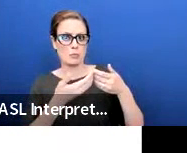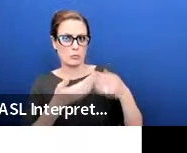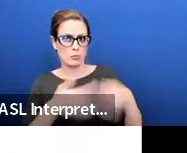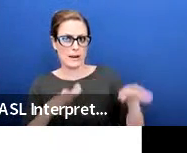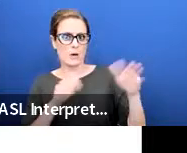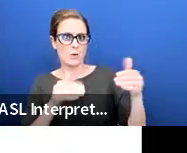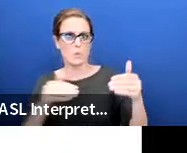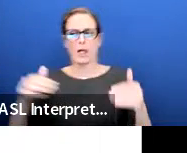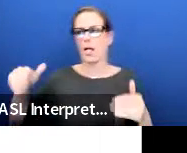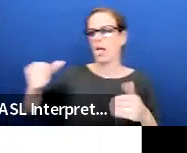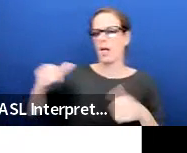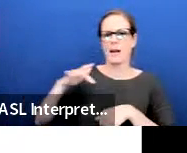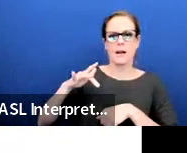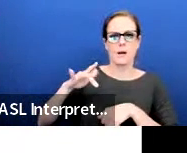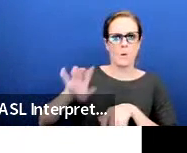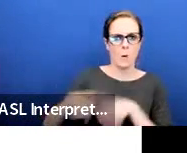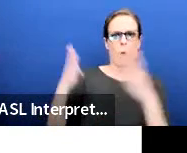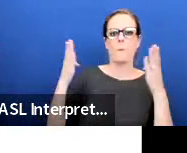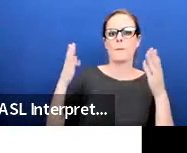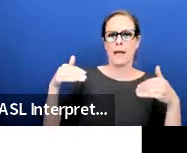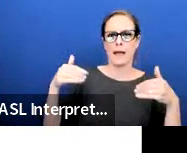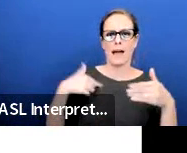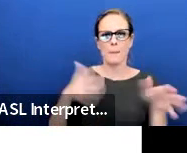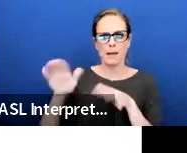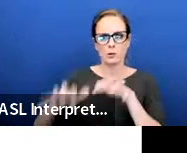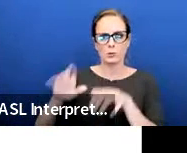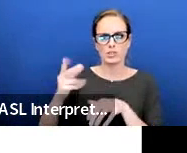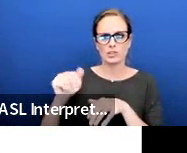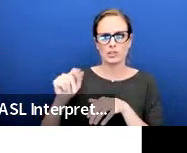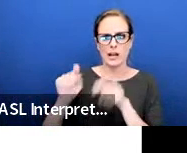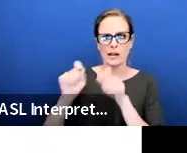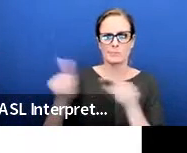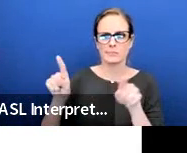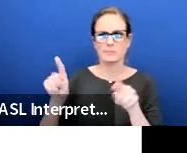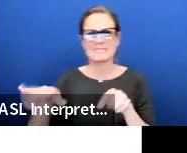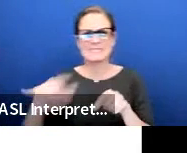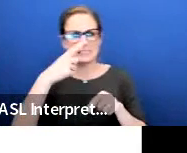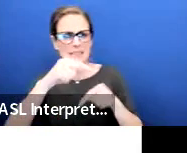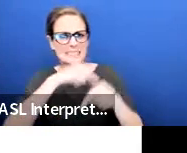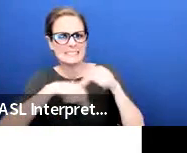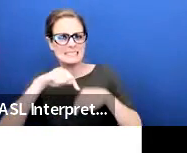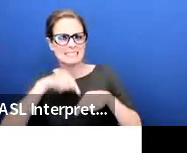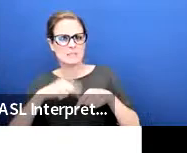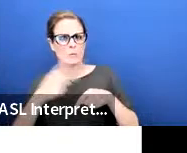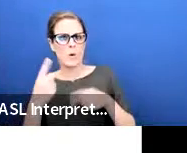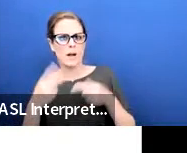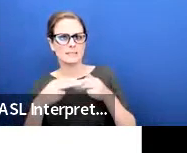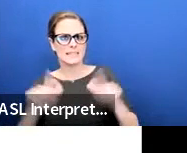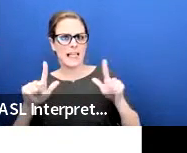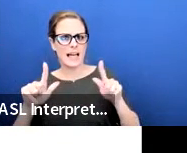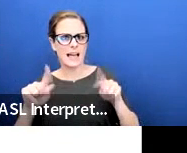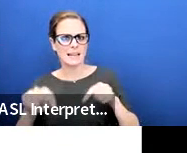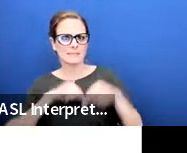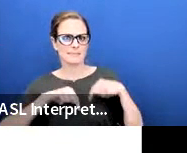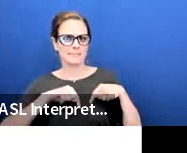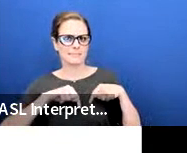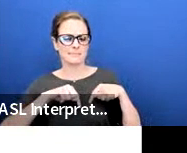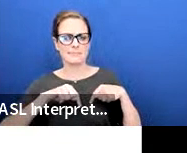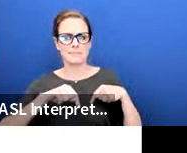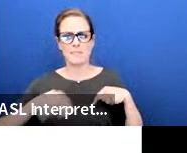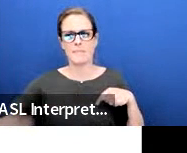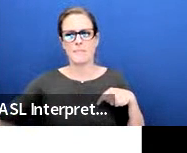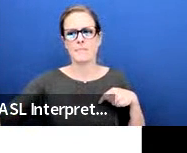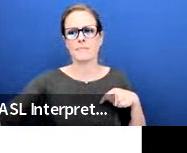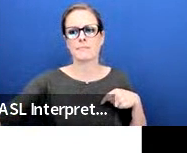I yet. haven't opened them Oh, yet. okay. I was going to chat everybody. And if you could back up one about that. slide for the slides, that'll